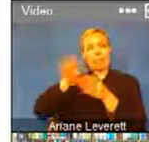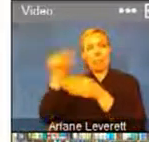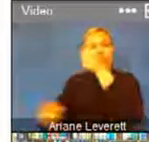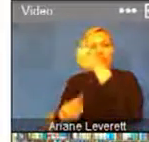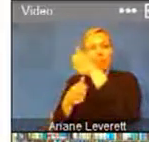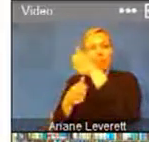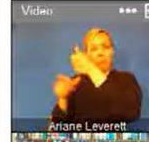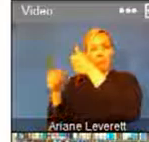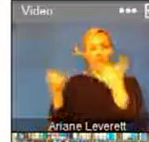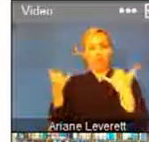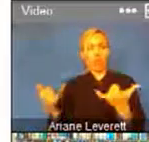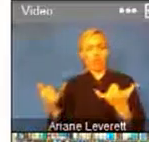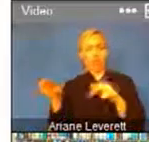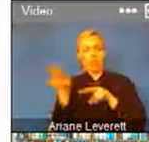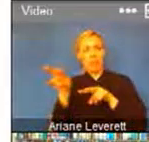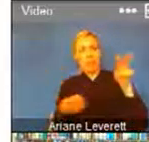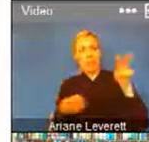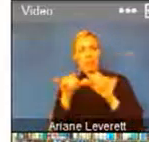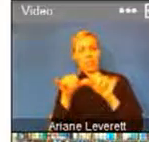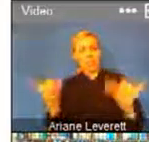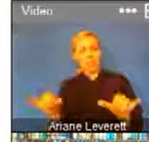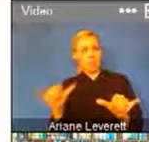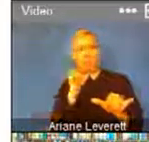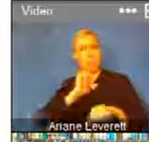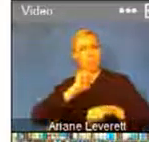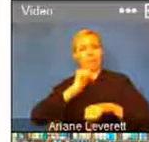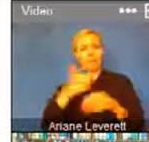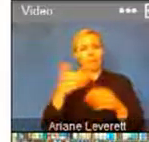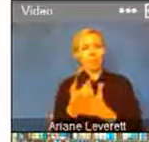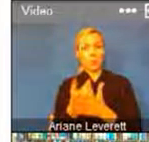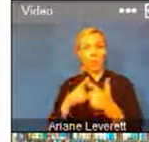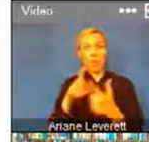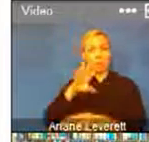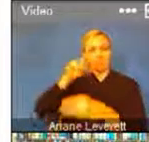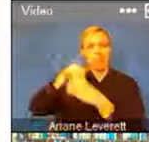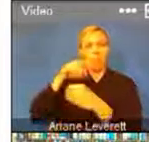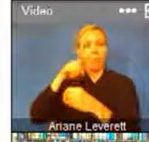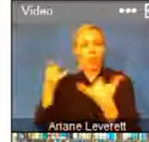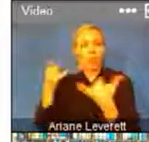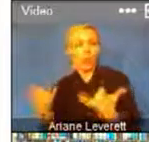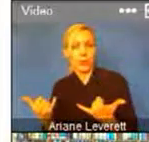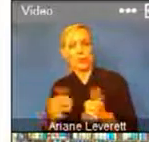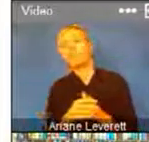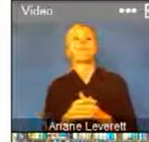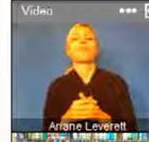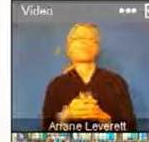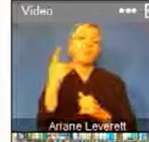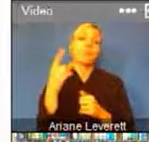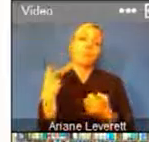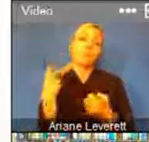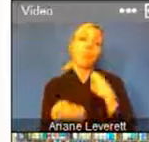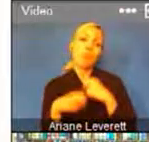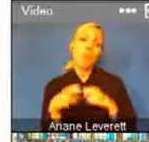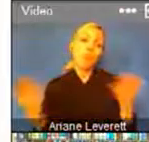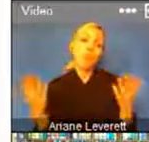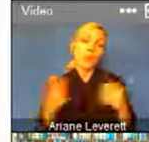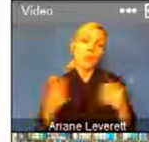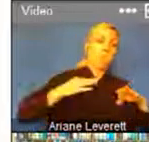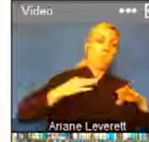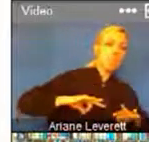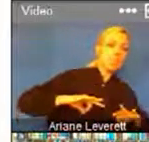non-governmental organizations, but often in-house capacities, research and data. So what we need is